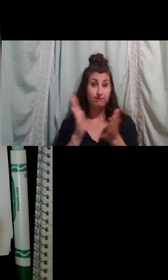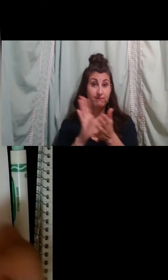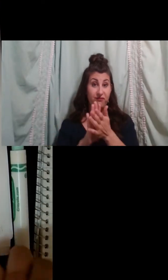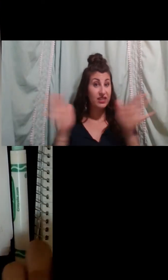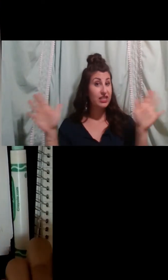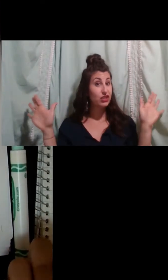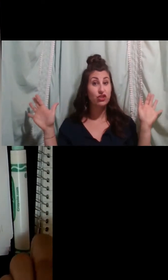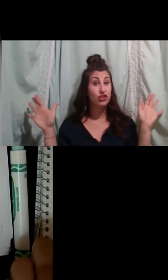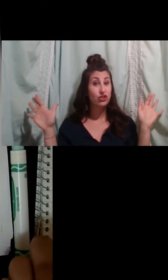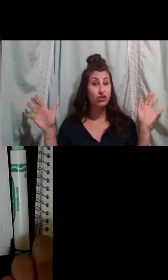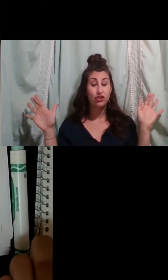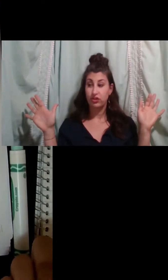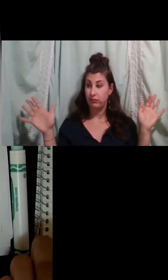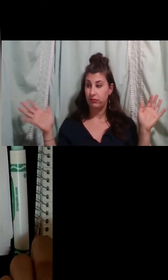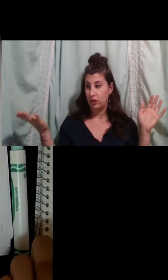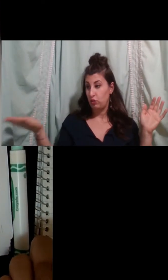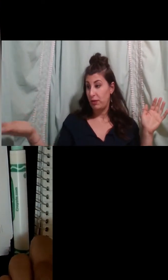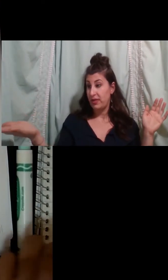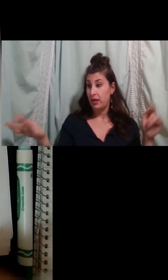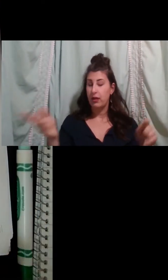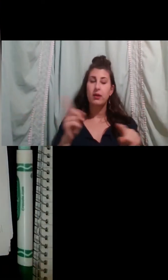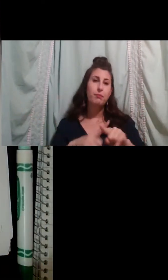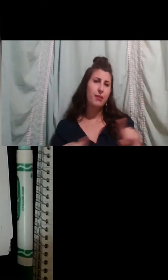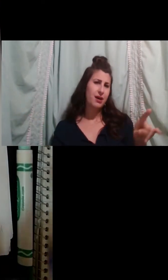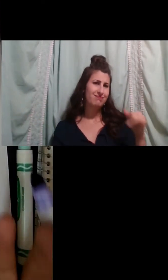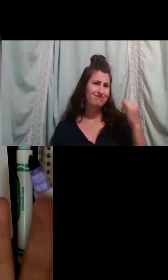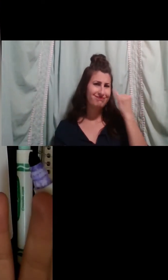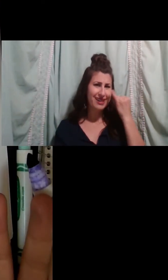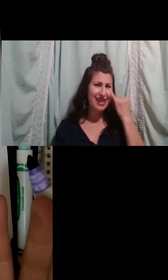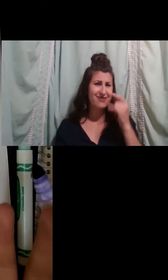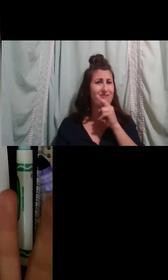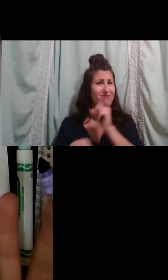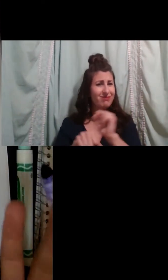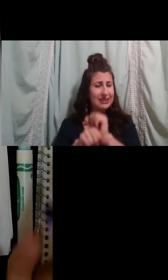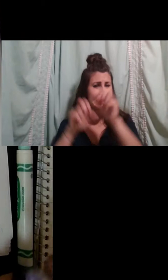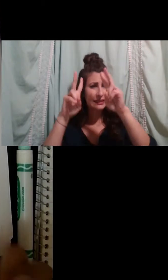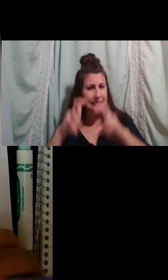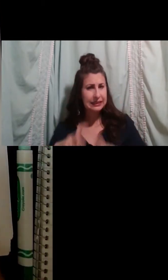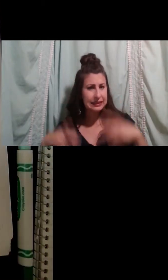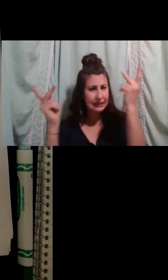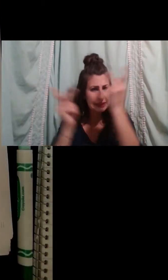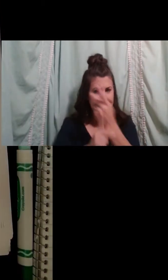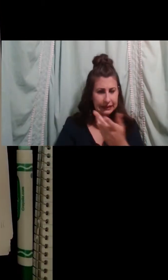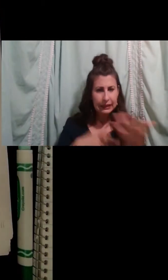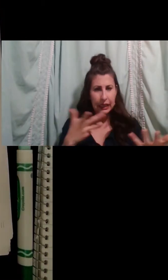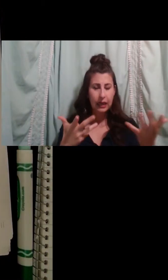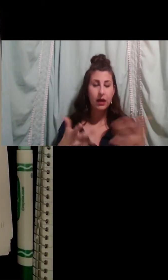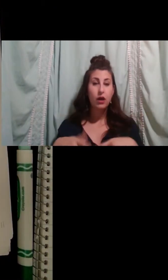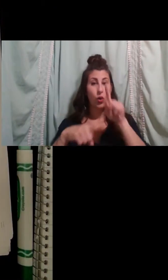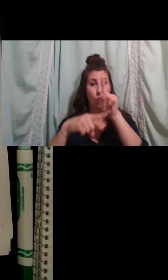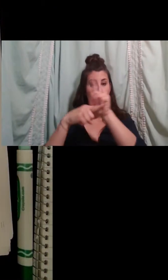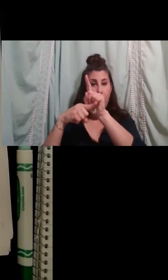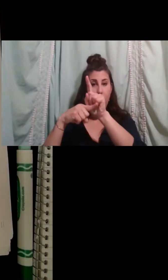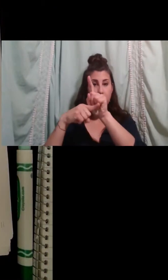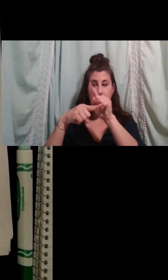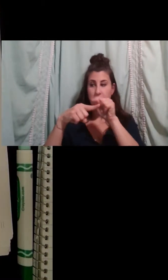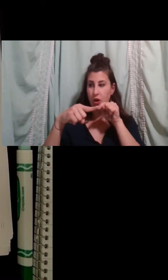here. Right there. But if I were going to actually evaluate, it would be